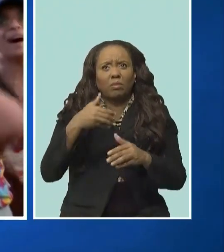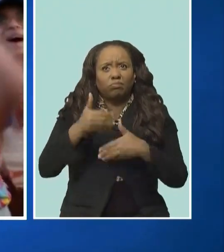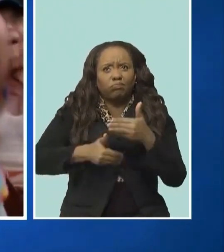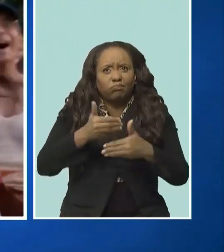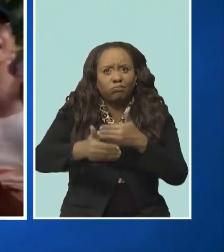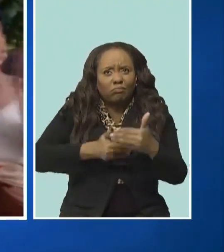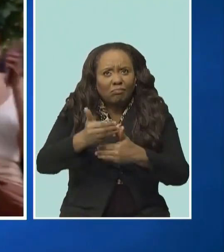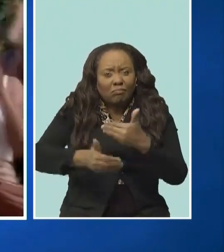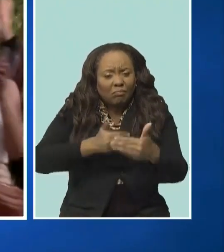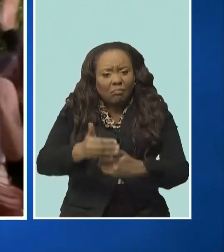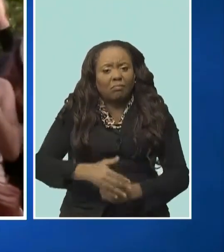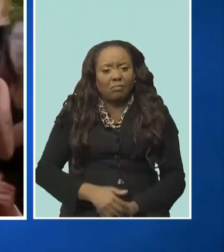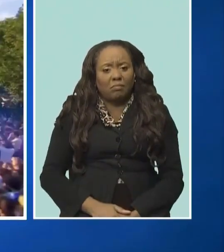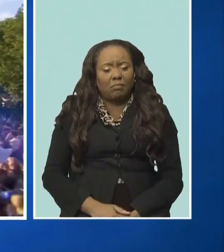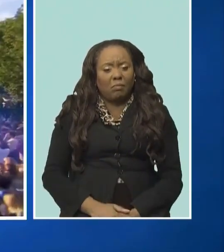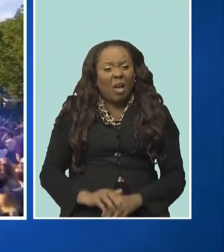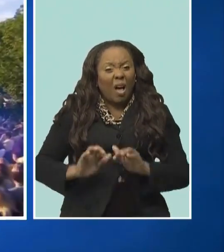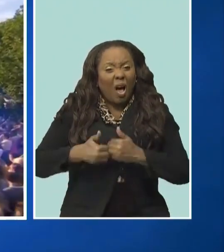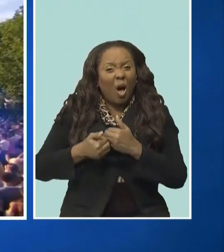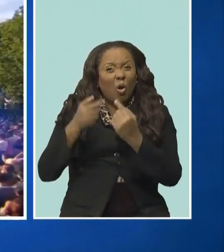will only get there.